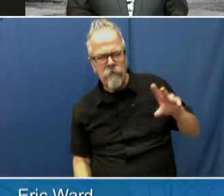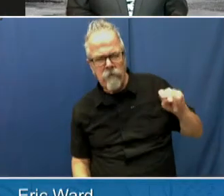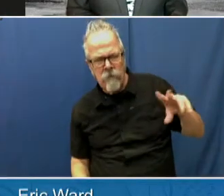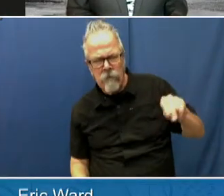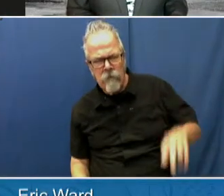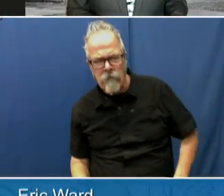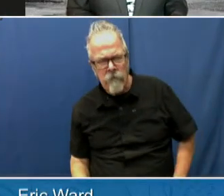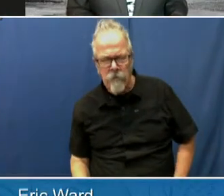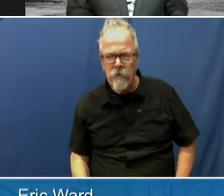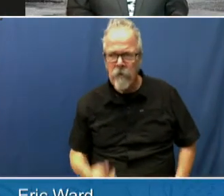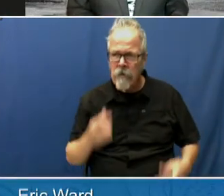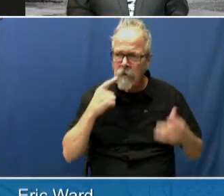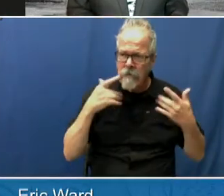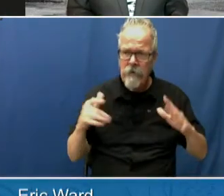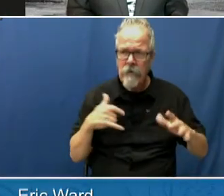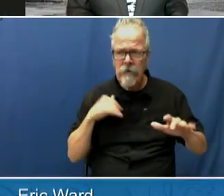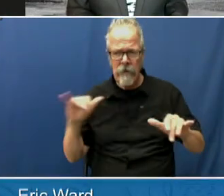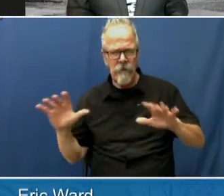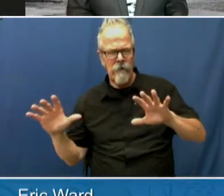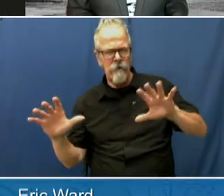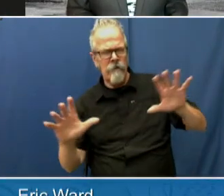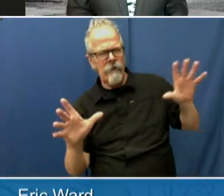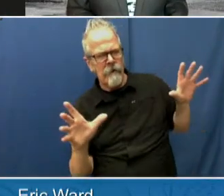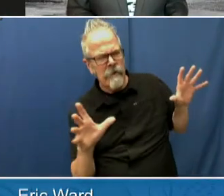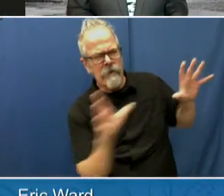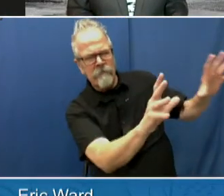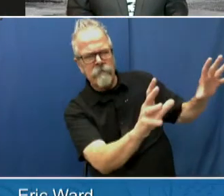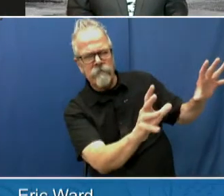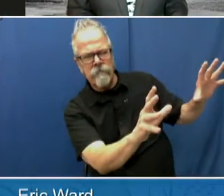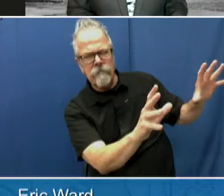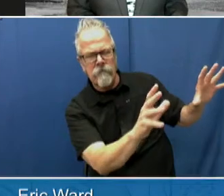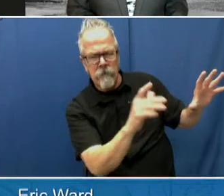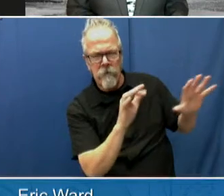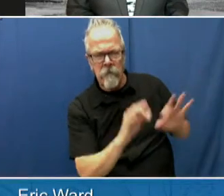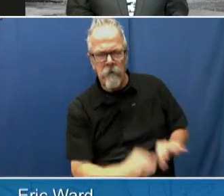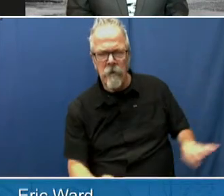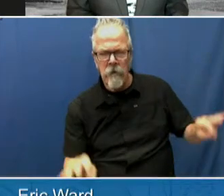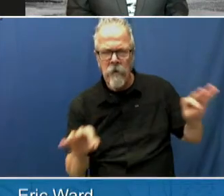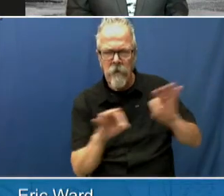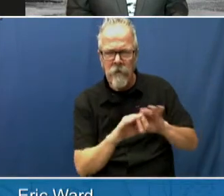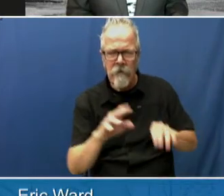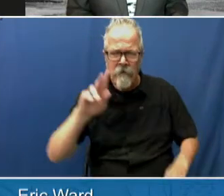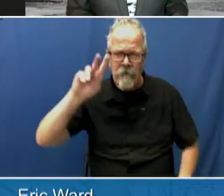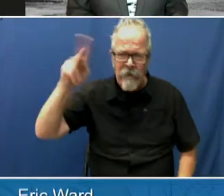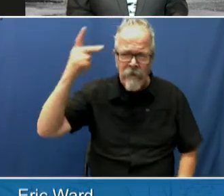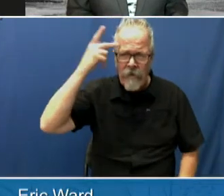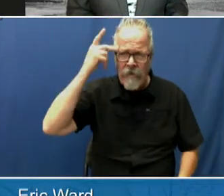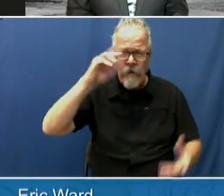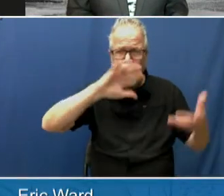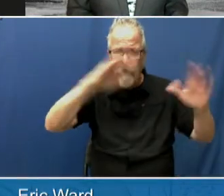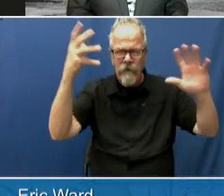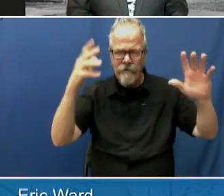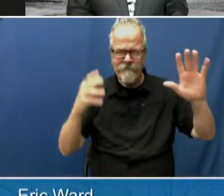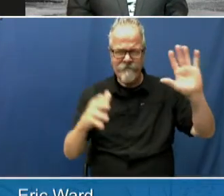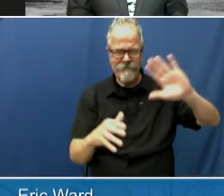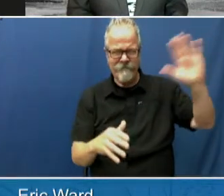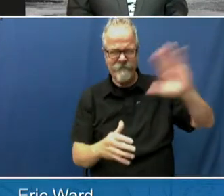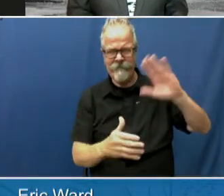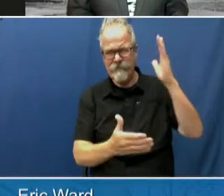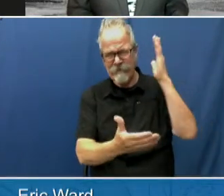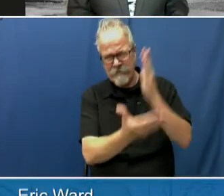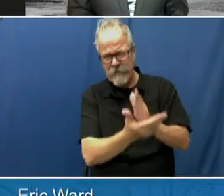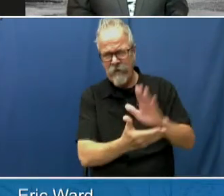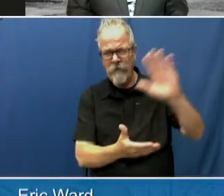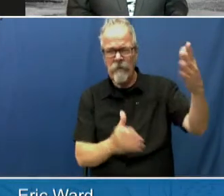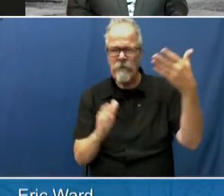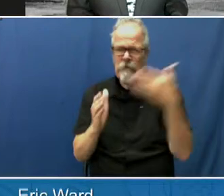important process that closes the door to political violence and stops anti-democratic extremists